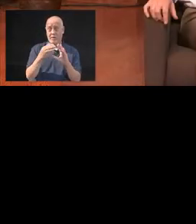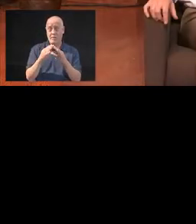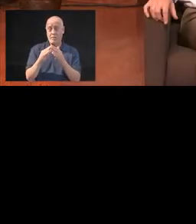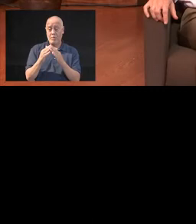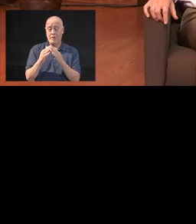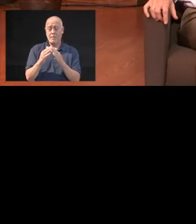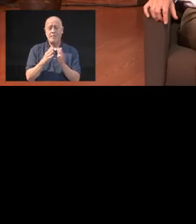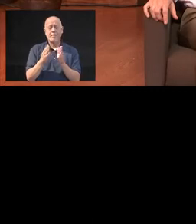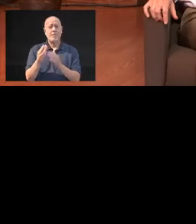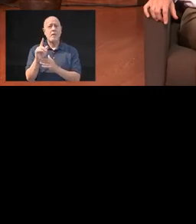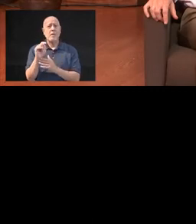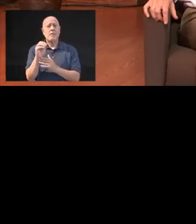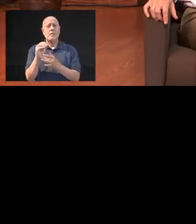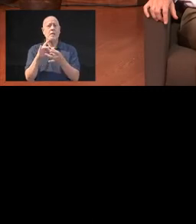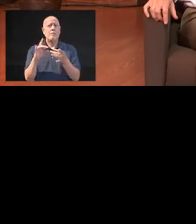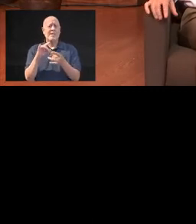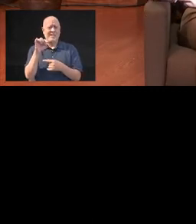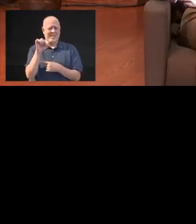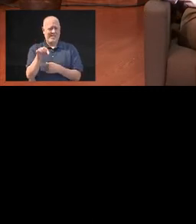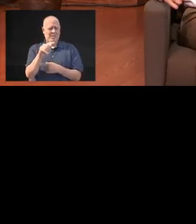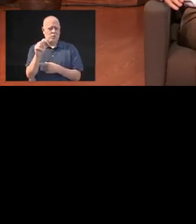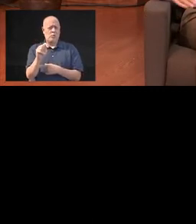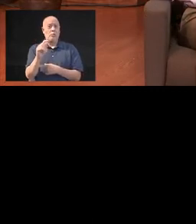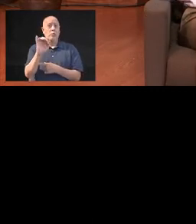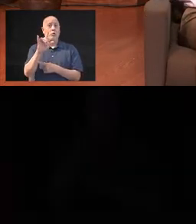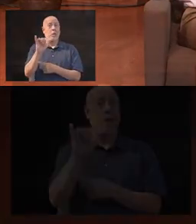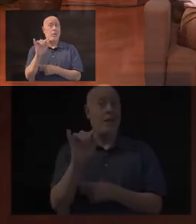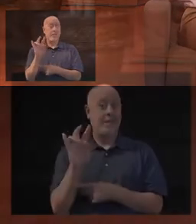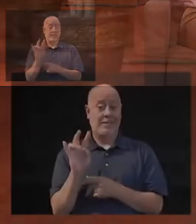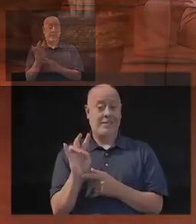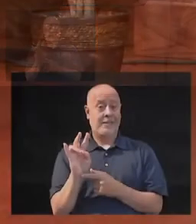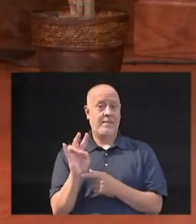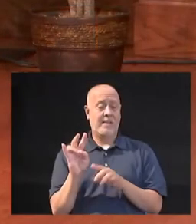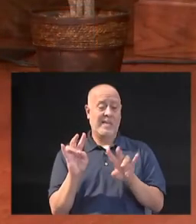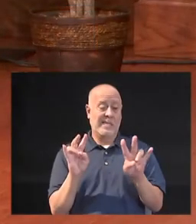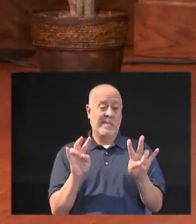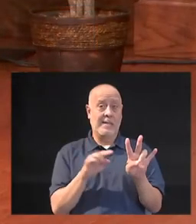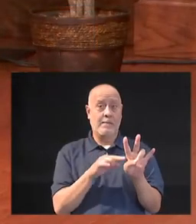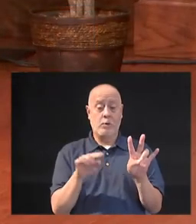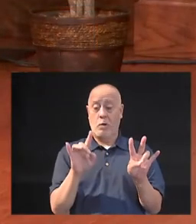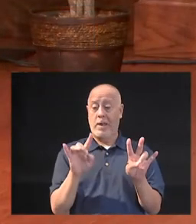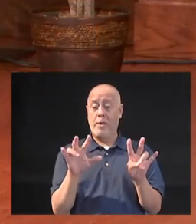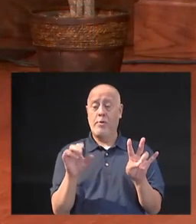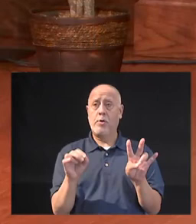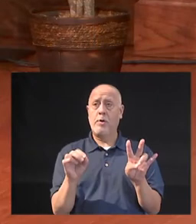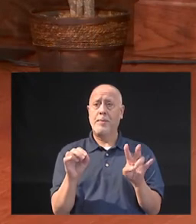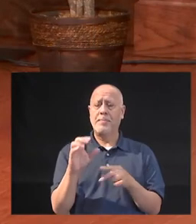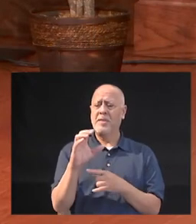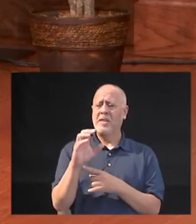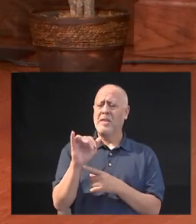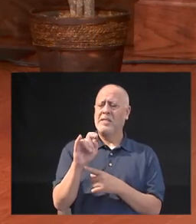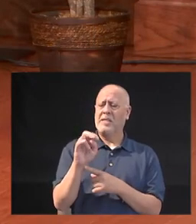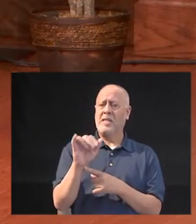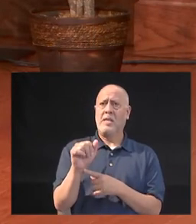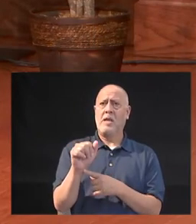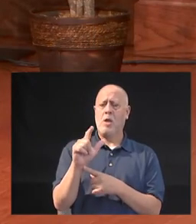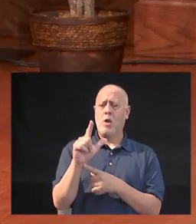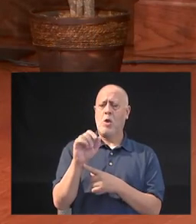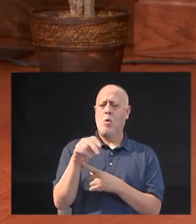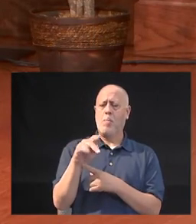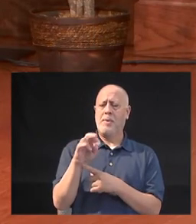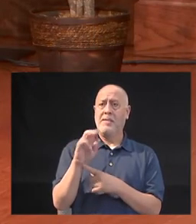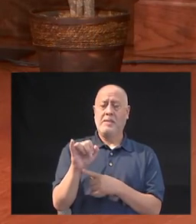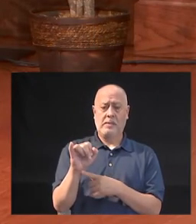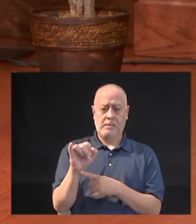This Tuesday, July the 7th, from 7 to probably 8:30, Cynthia Lipinski is going to be leading a discussion on